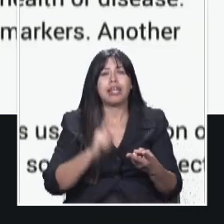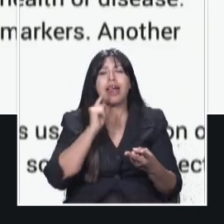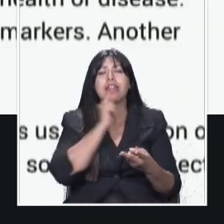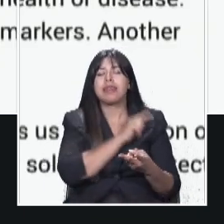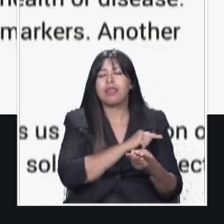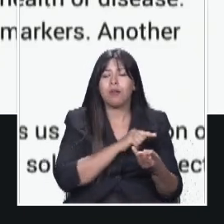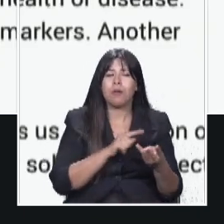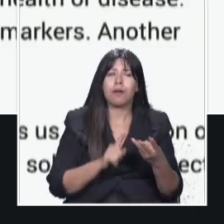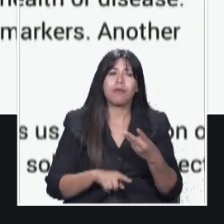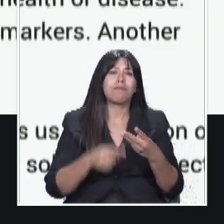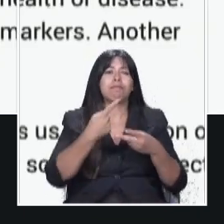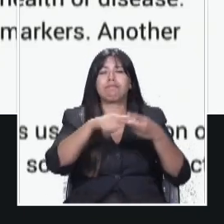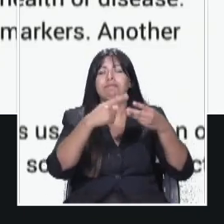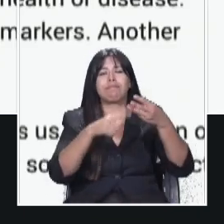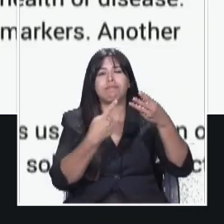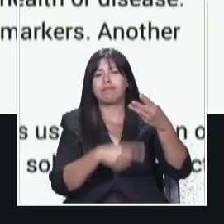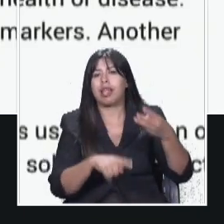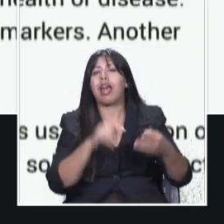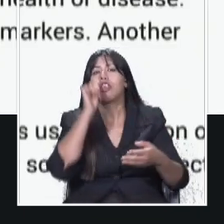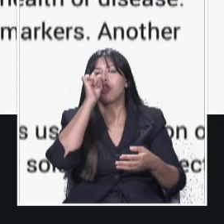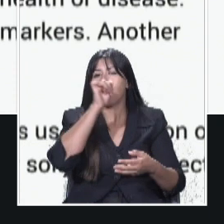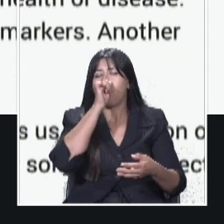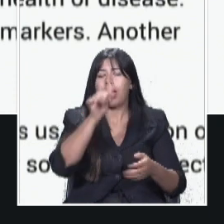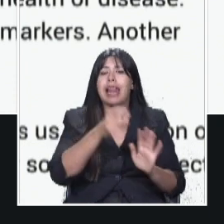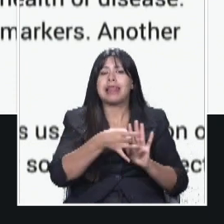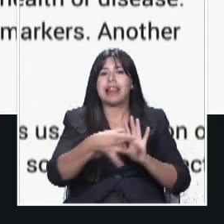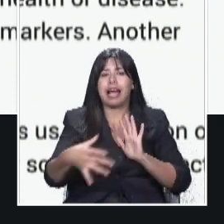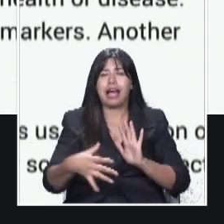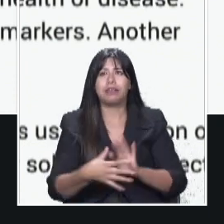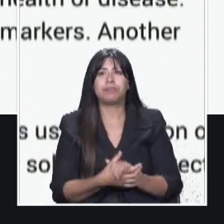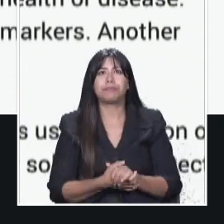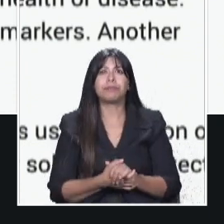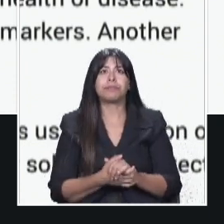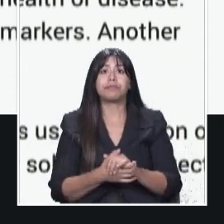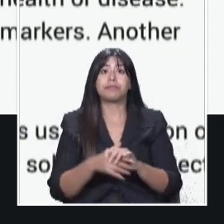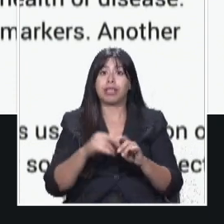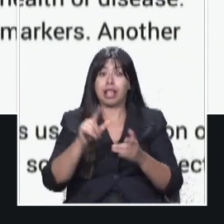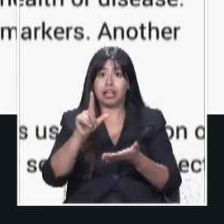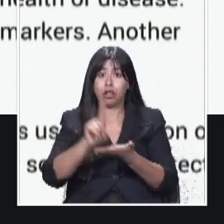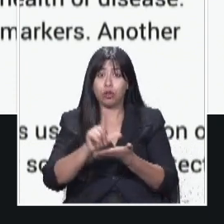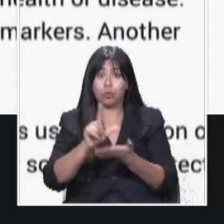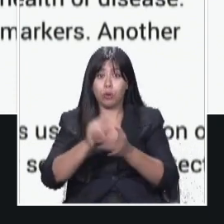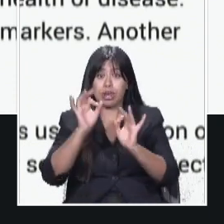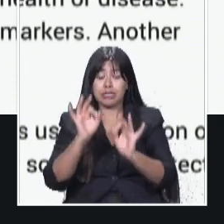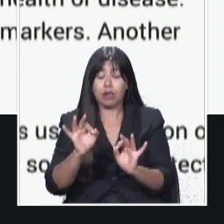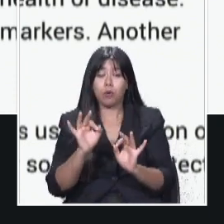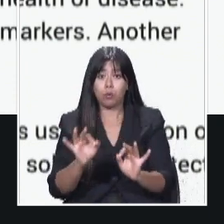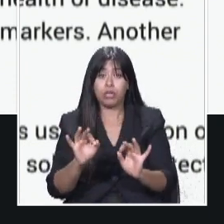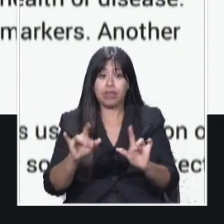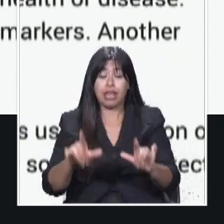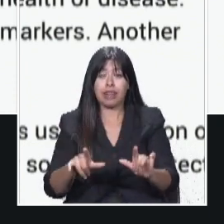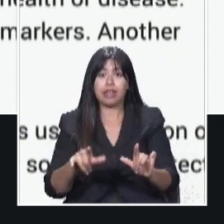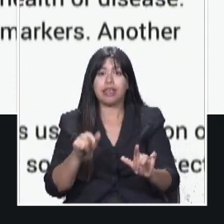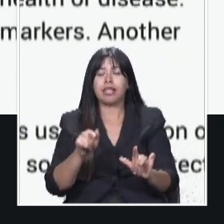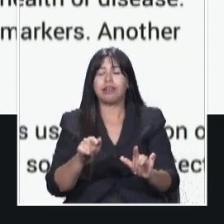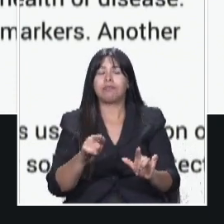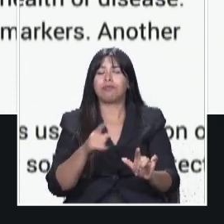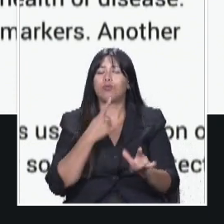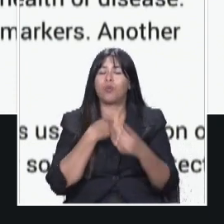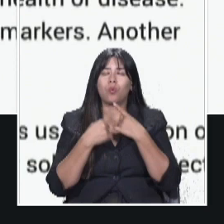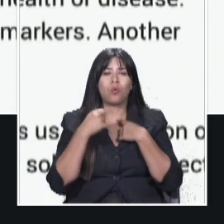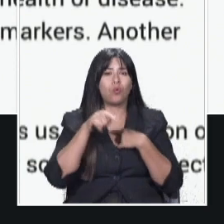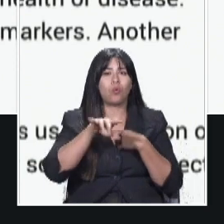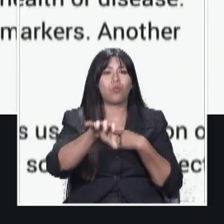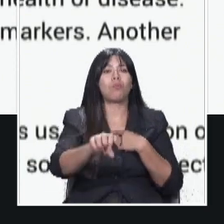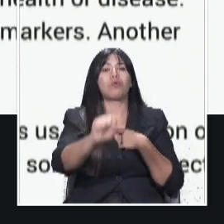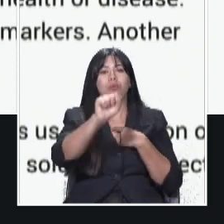So the security sector or the safety sector is very interesting, or drug detection is interesting. By far,